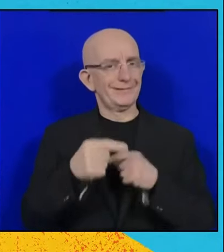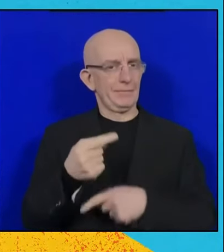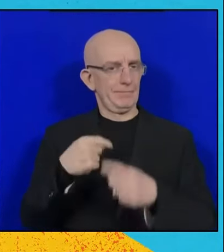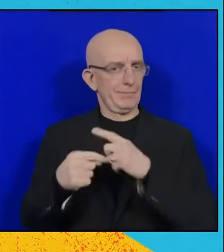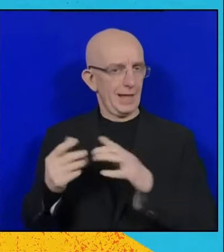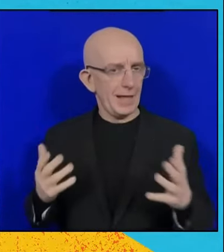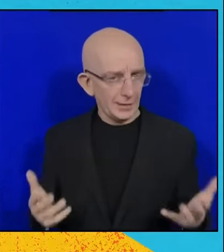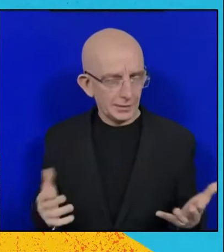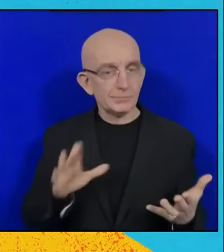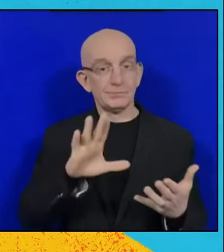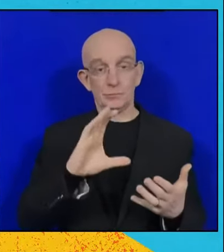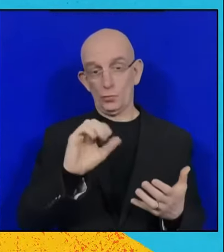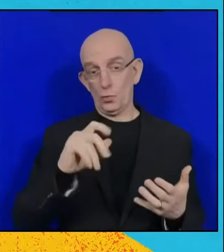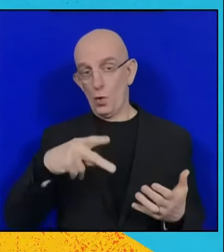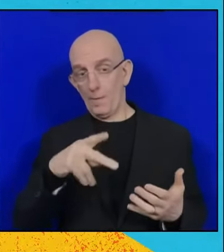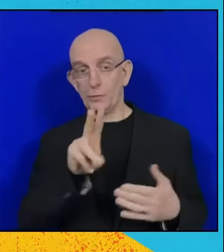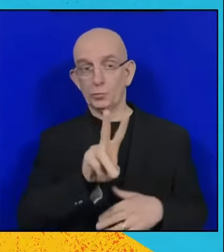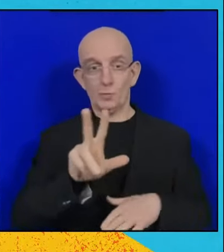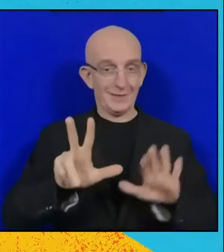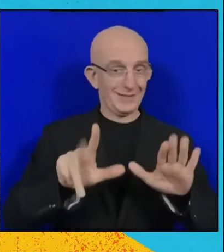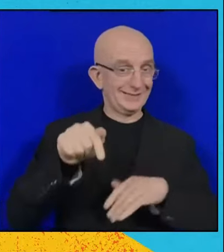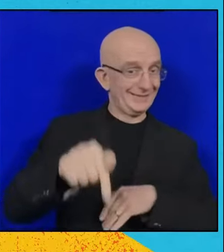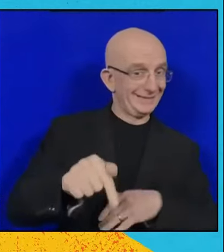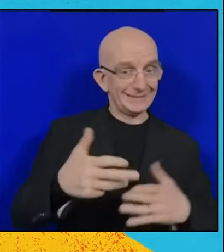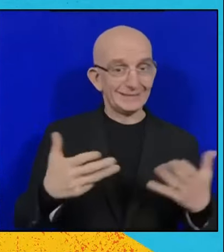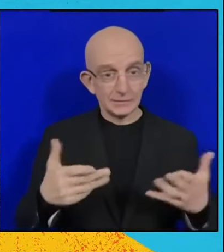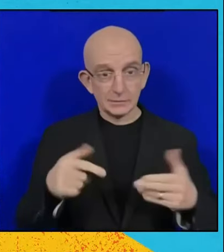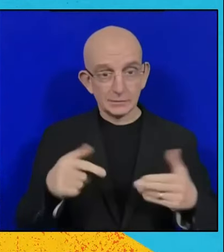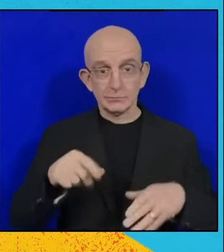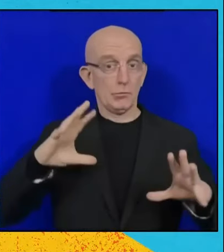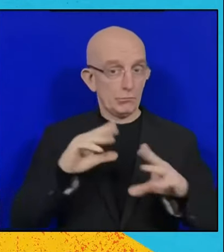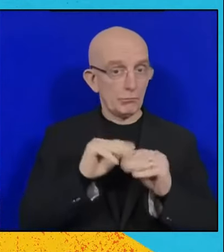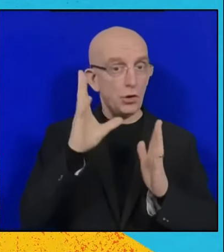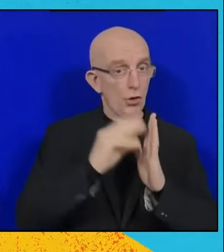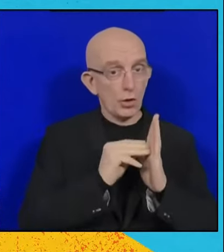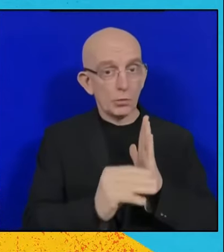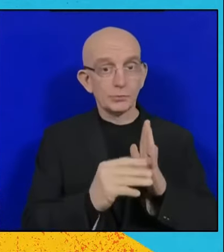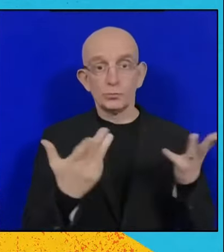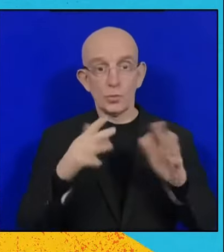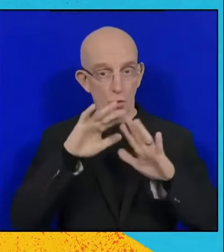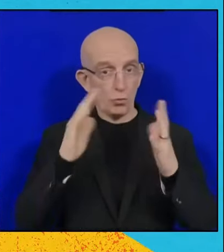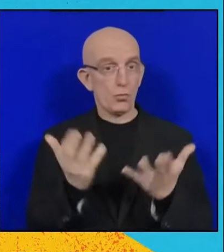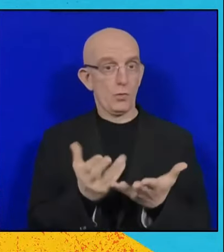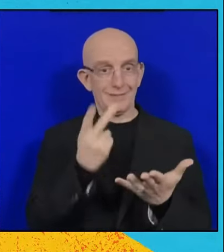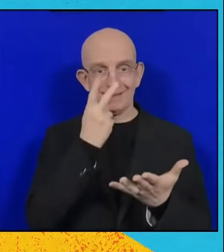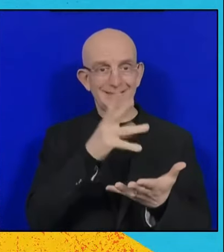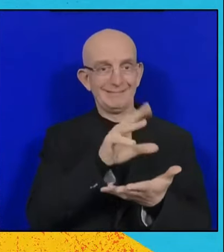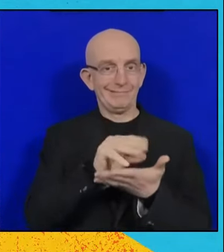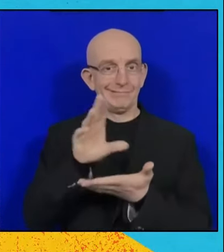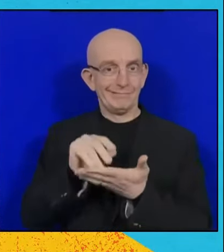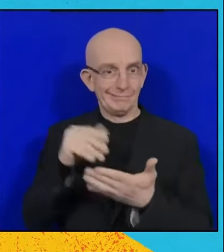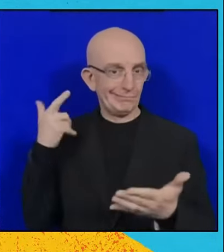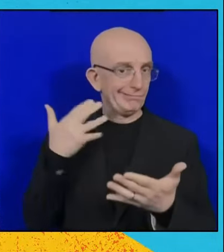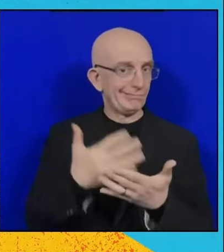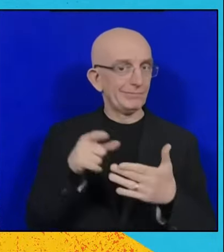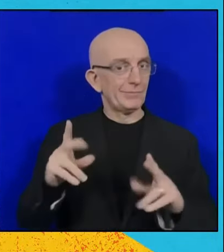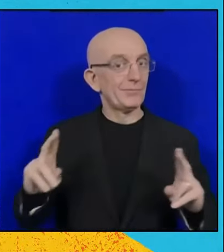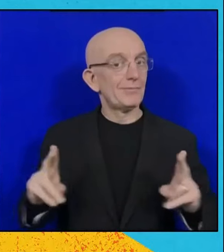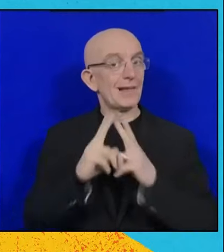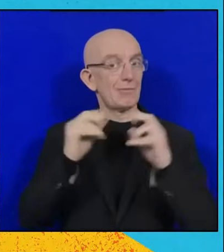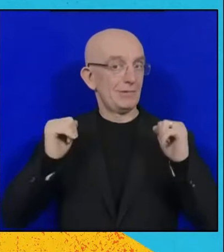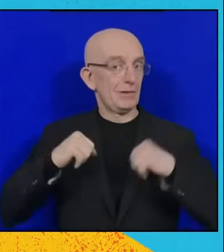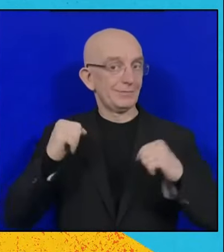it's an opportunity to question what we're doing wrong, what we could do better, and how we can strengthen the rights-based engagement to create these best